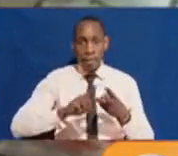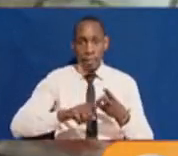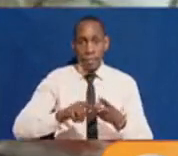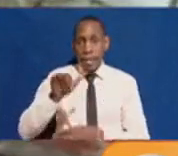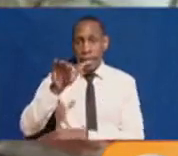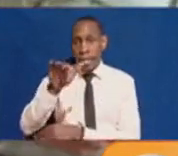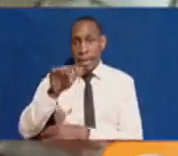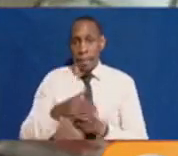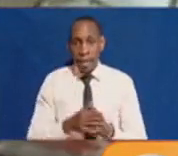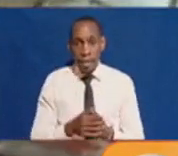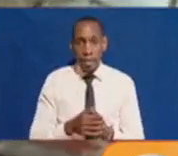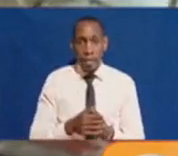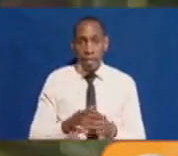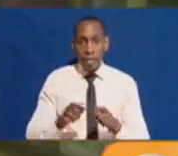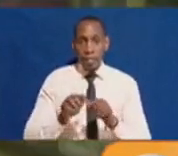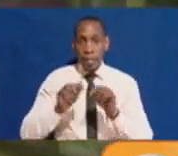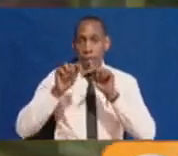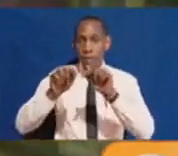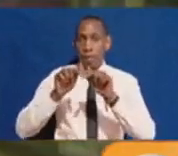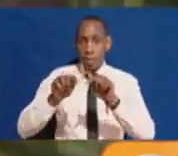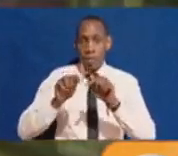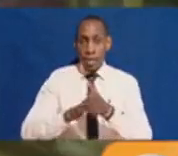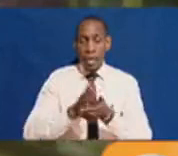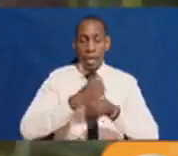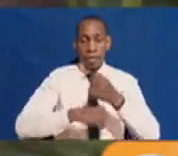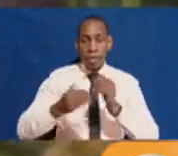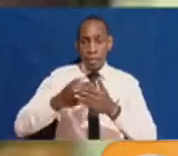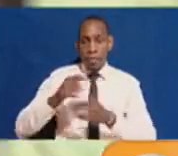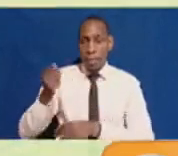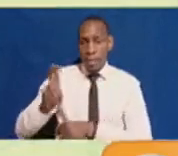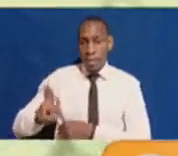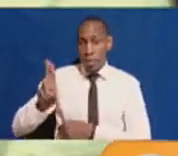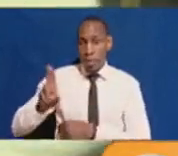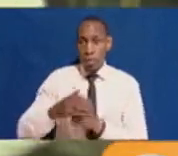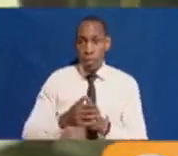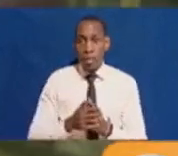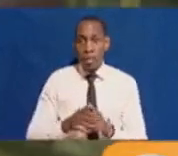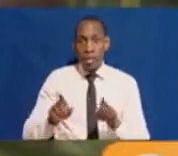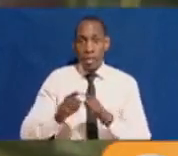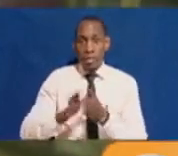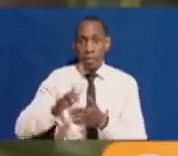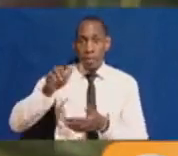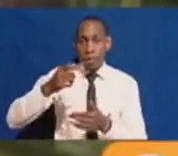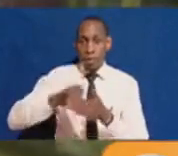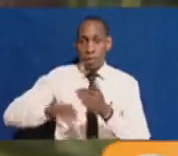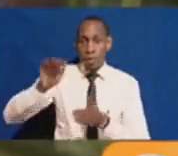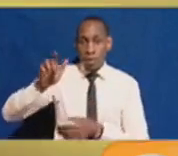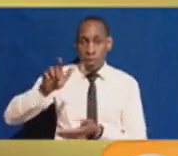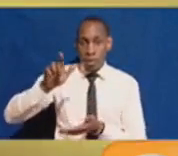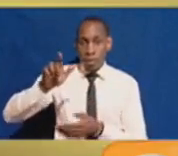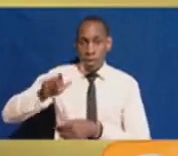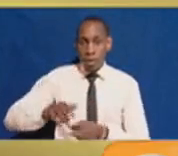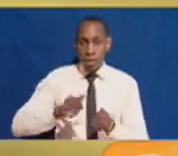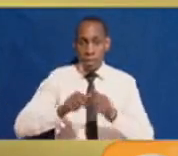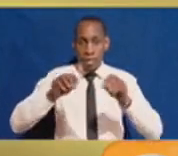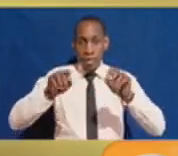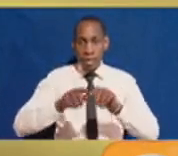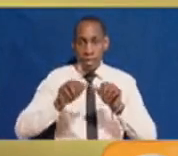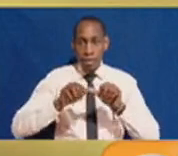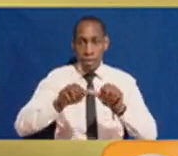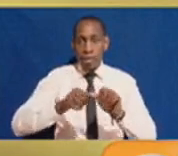Zambia. As a strong critic of the move by former President Uhuru Kenyatta to subsidize maize flour, sustaining his